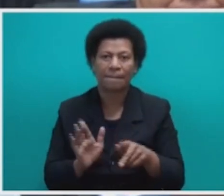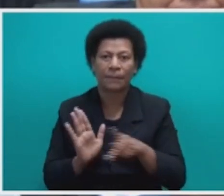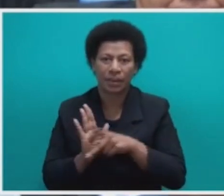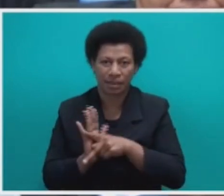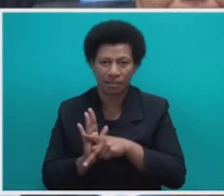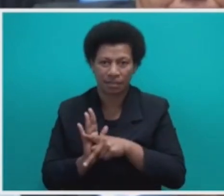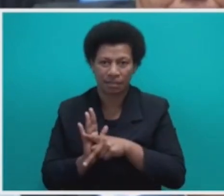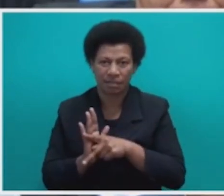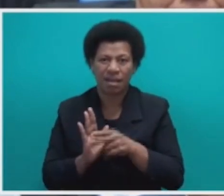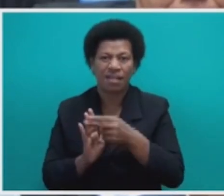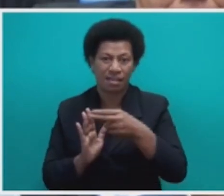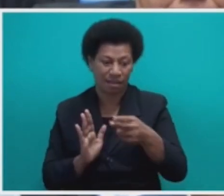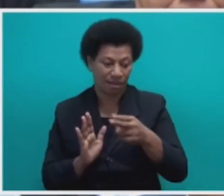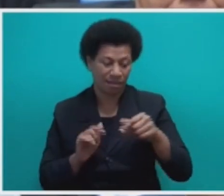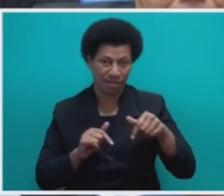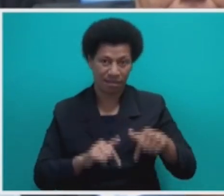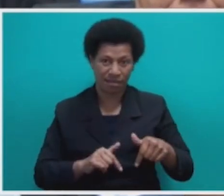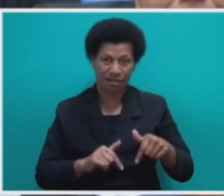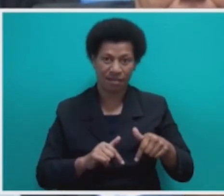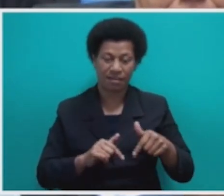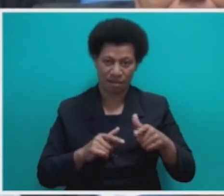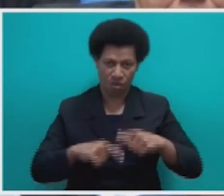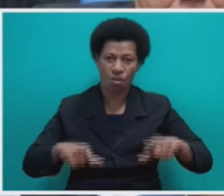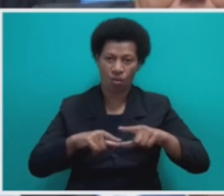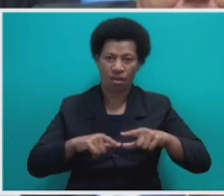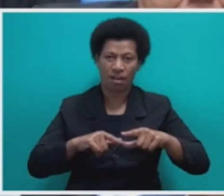what our local producers sell. So